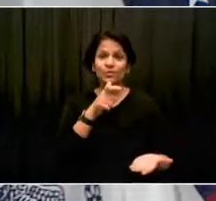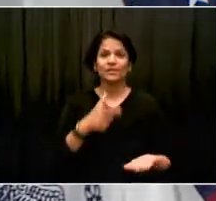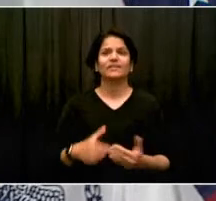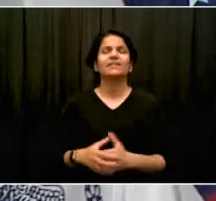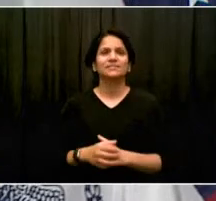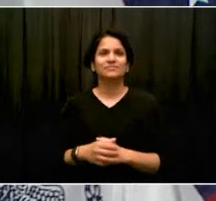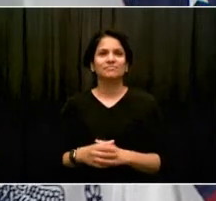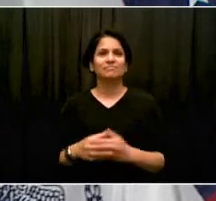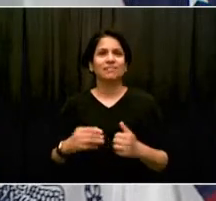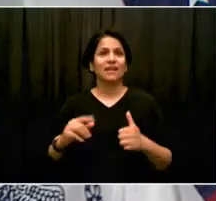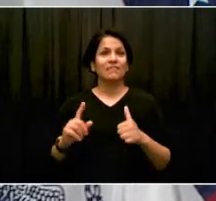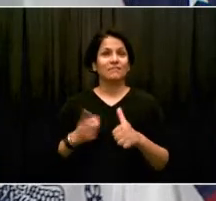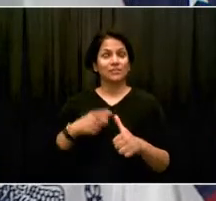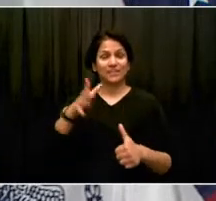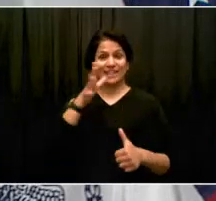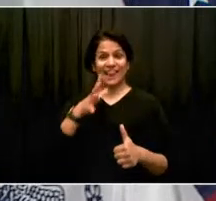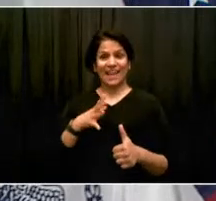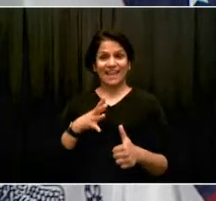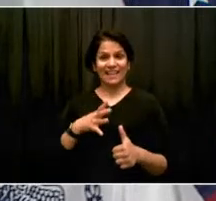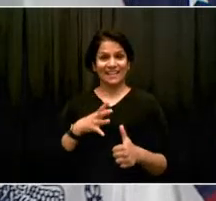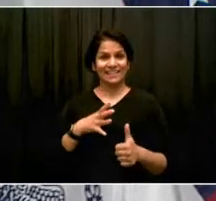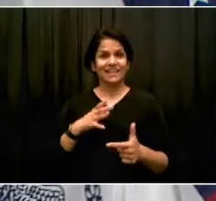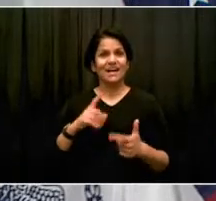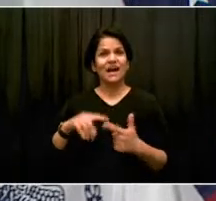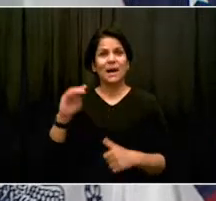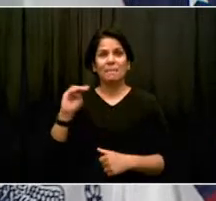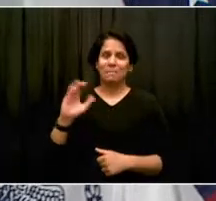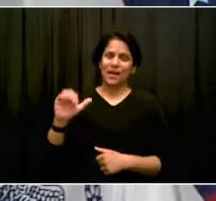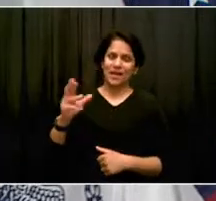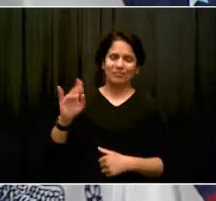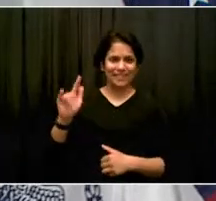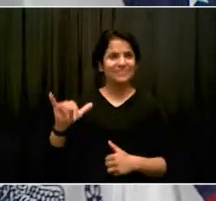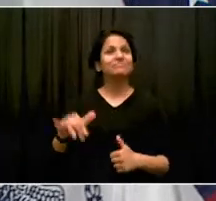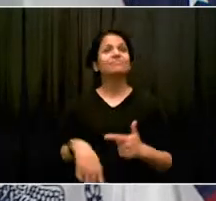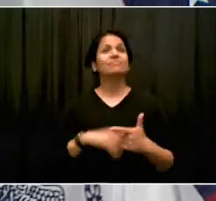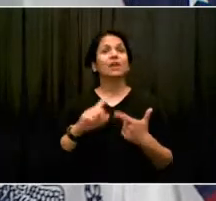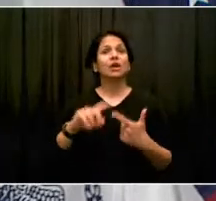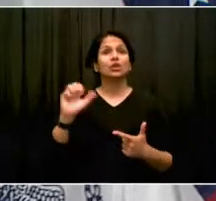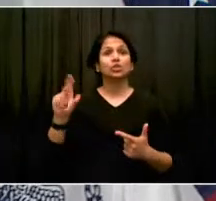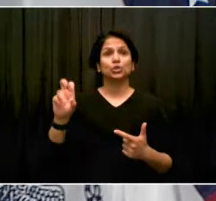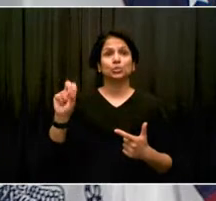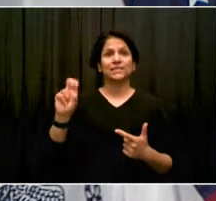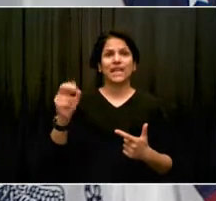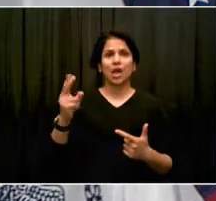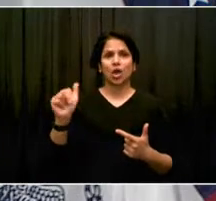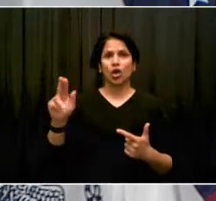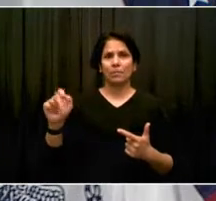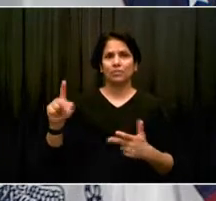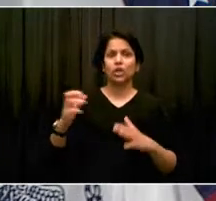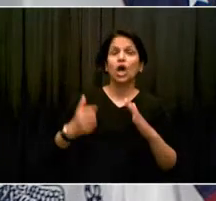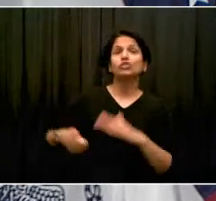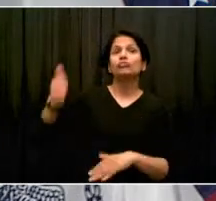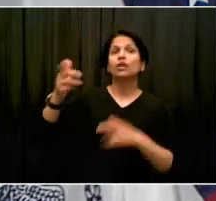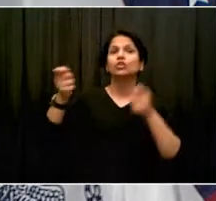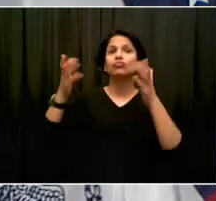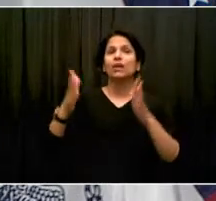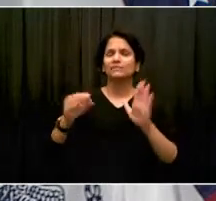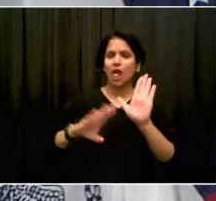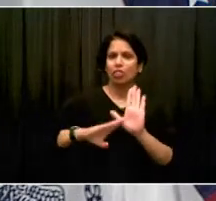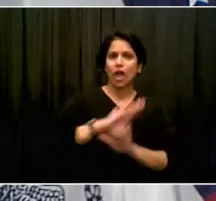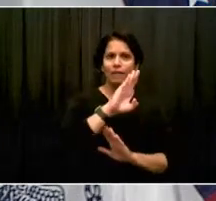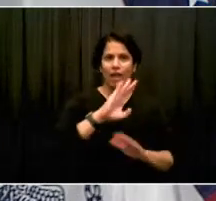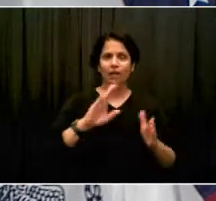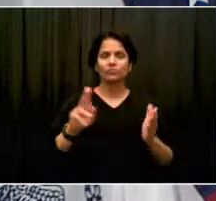York City, Chirlane McCray, Susan Herman, Director of Thrive NYC, Dr. Dave Choksey,